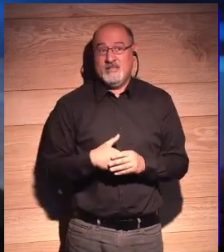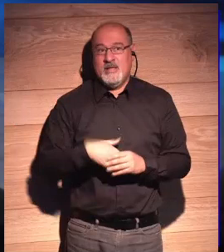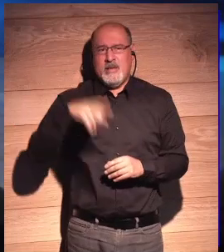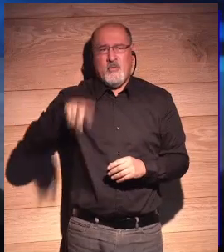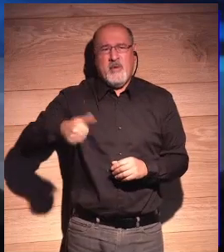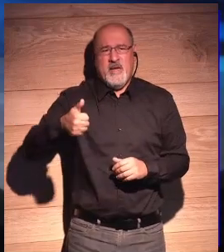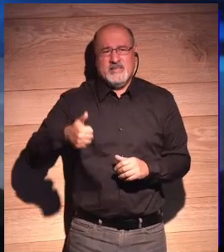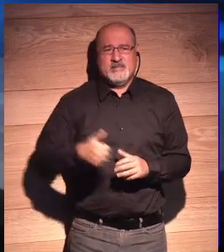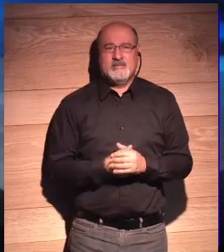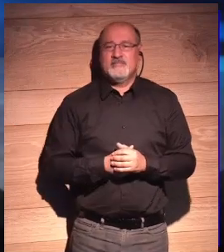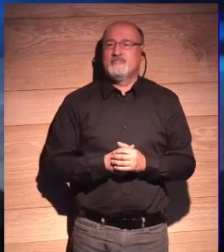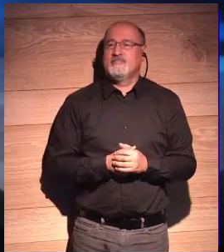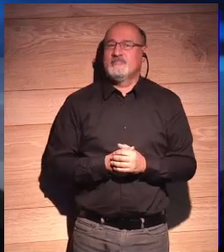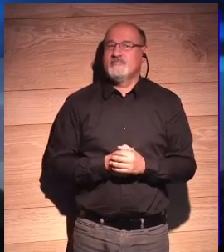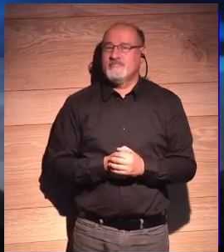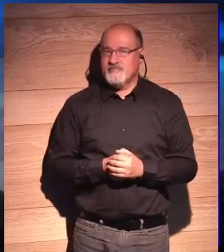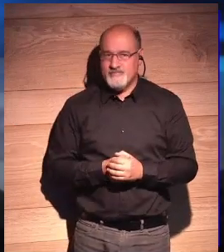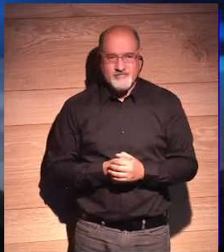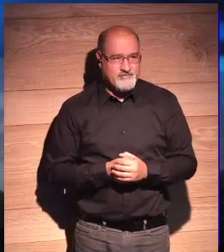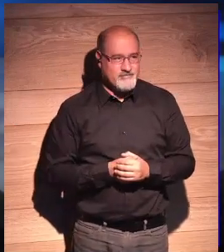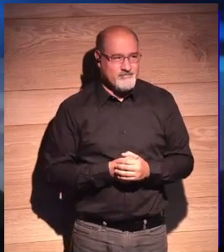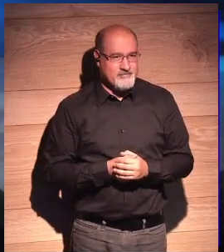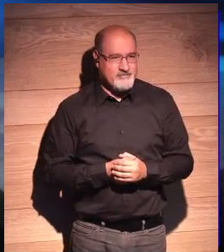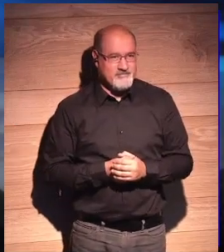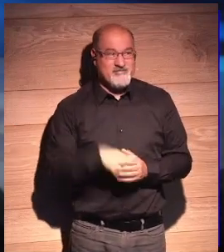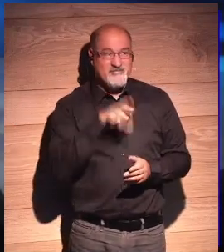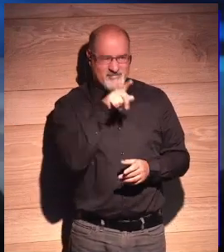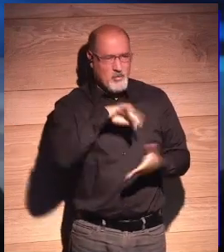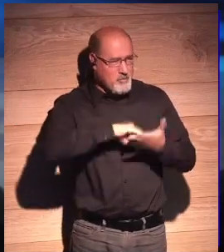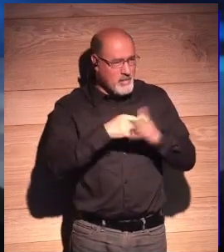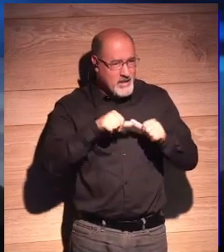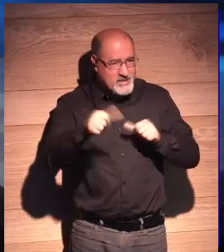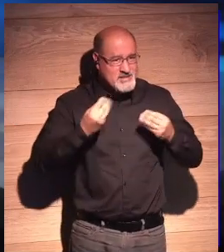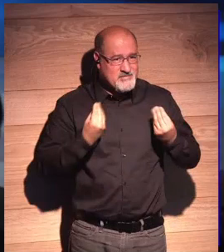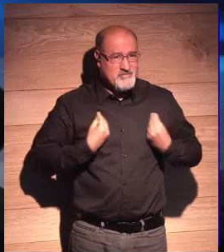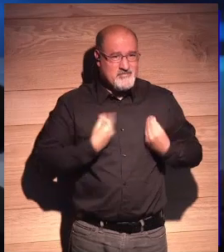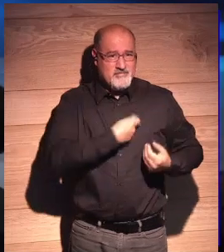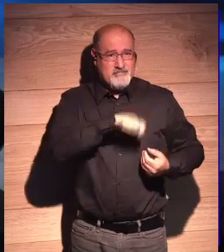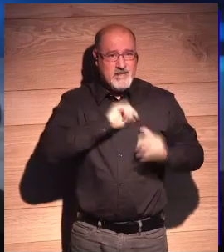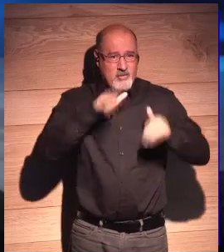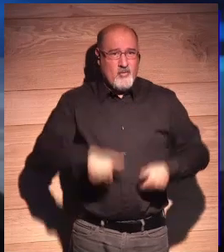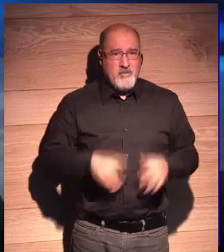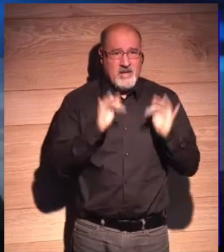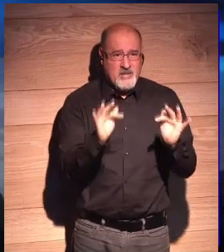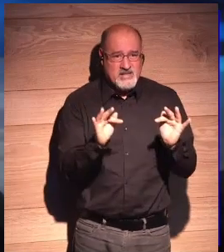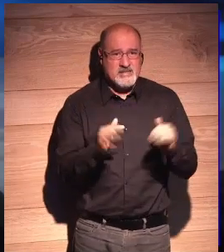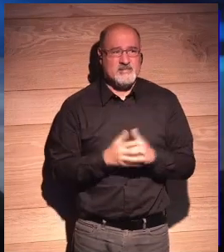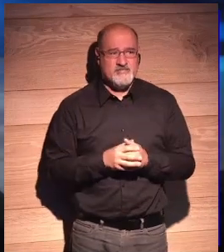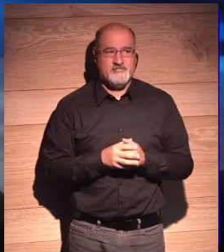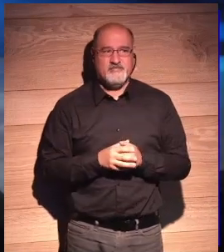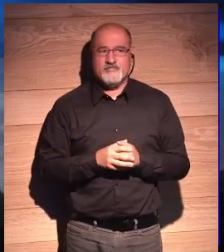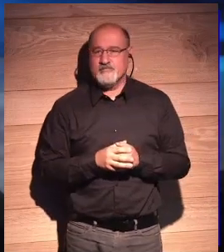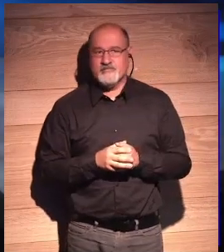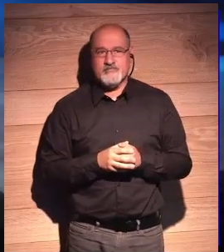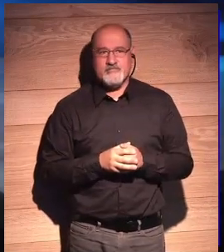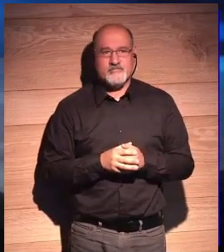never. ¿Tienes planes de no volver a España jamás? Do you have plans not to ever come back to Spain? Go